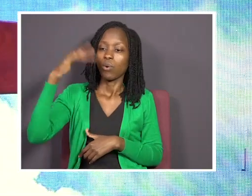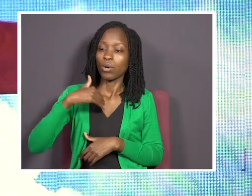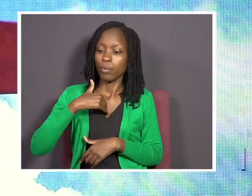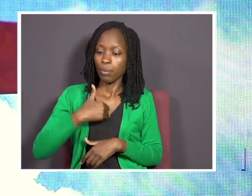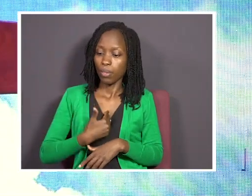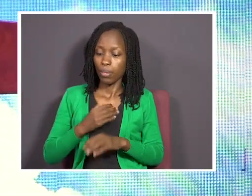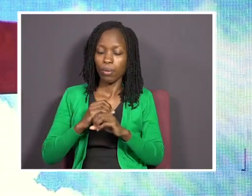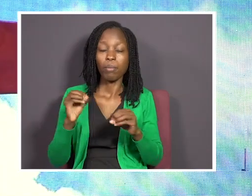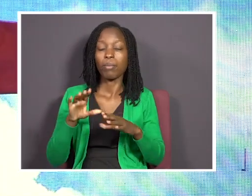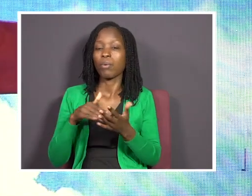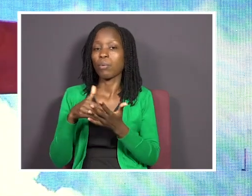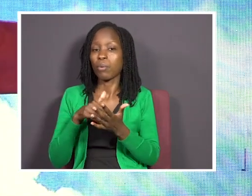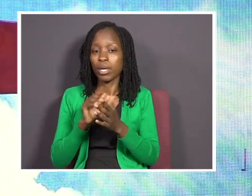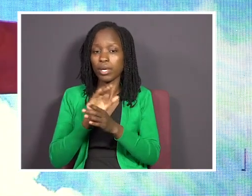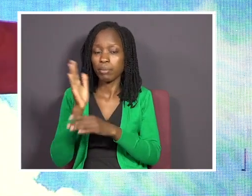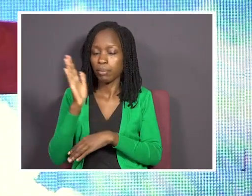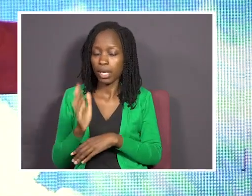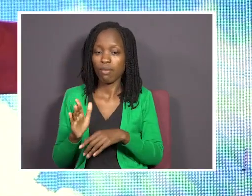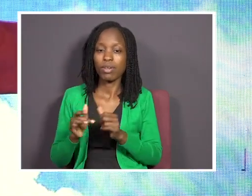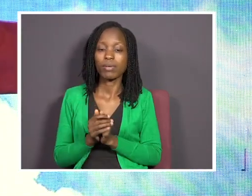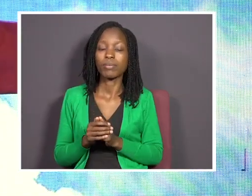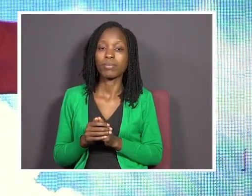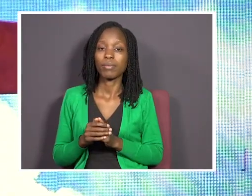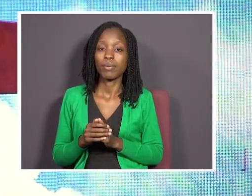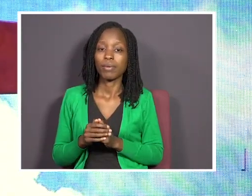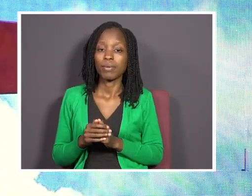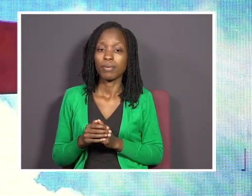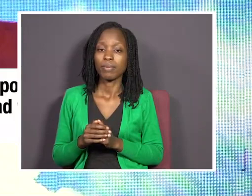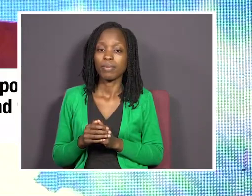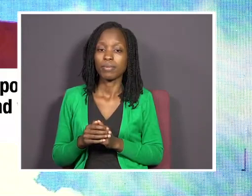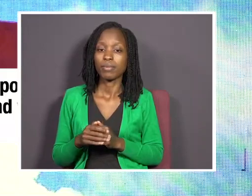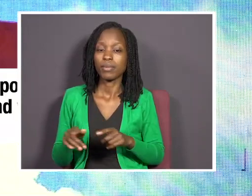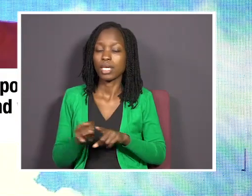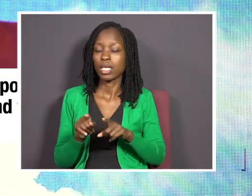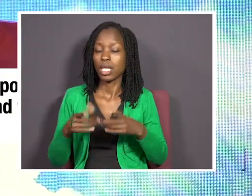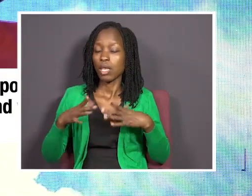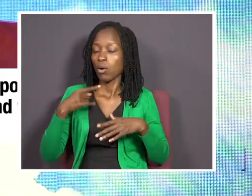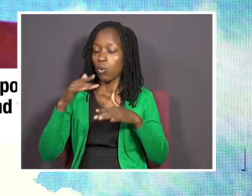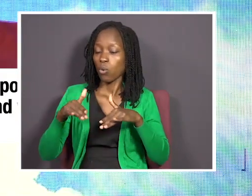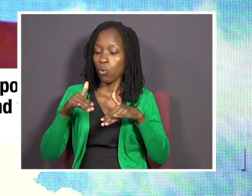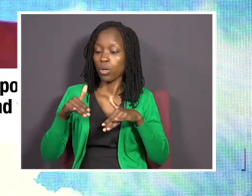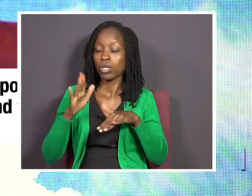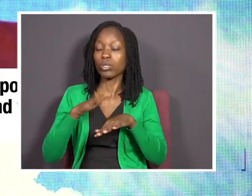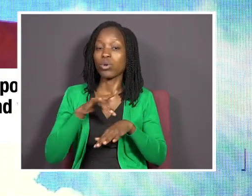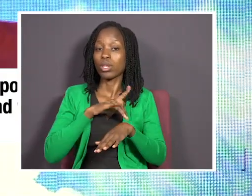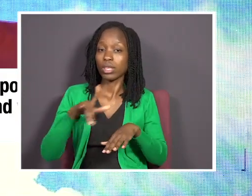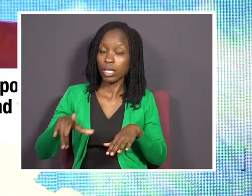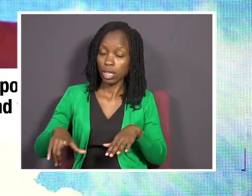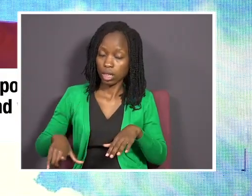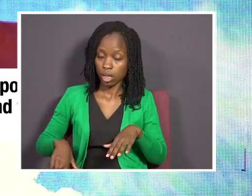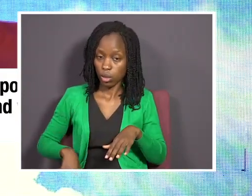grow tired or weary. And he will go on to say, and those who wait upon the Lord, verse